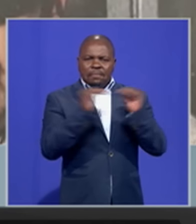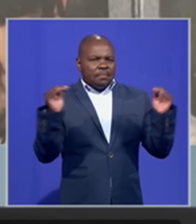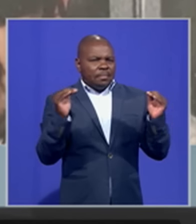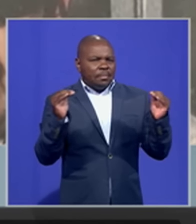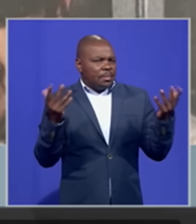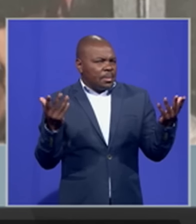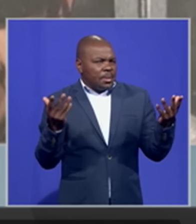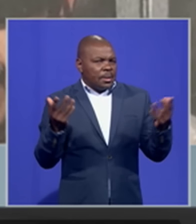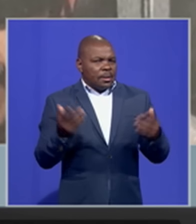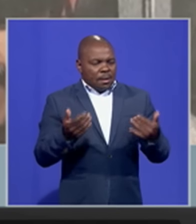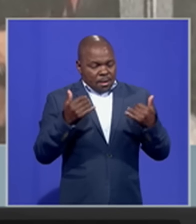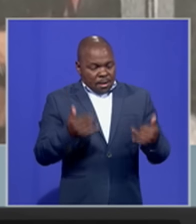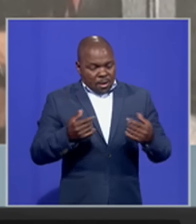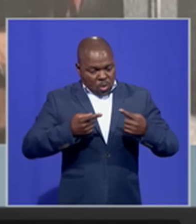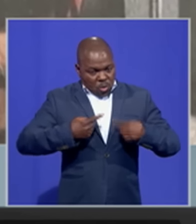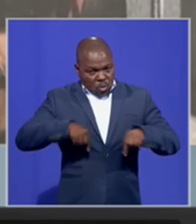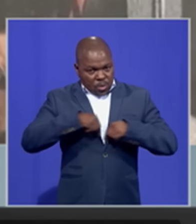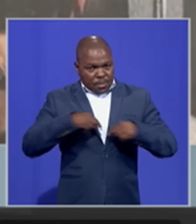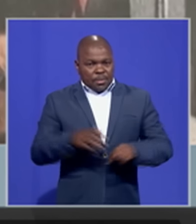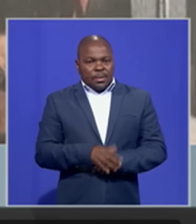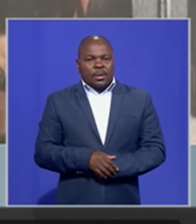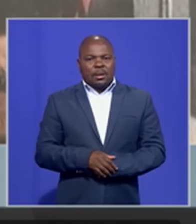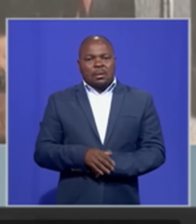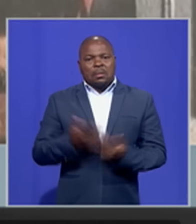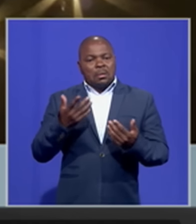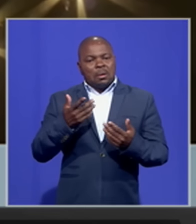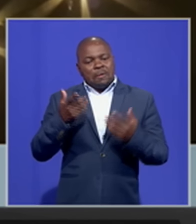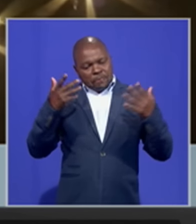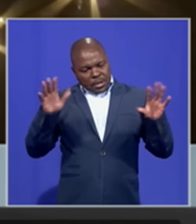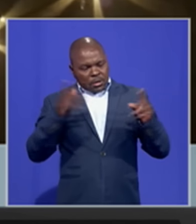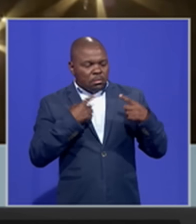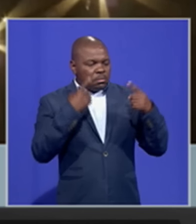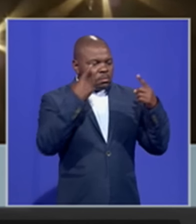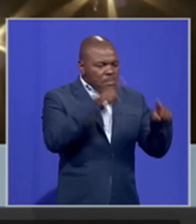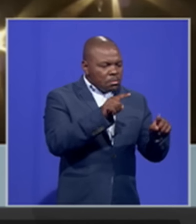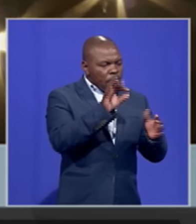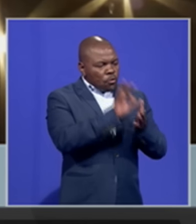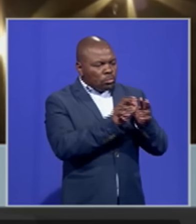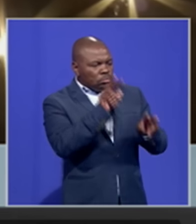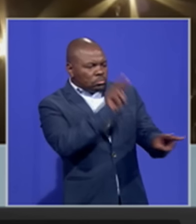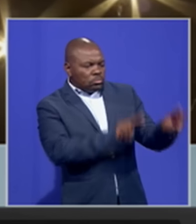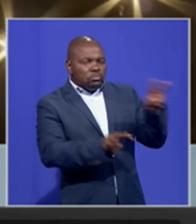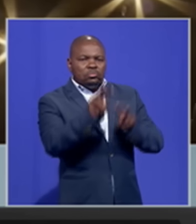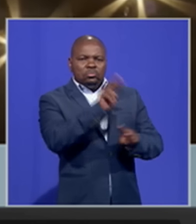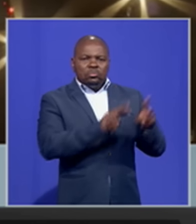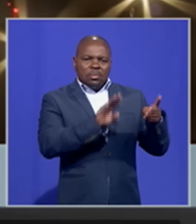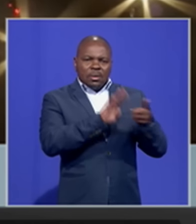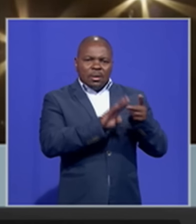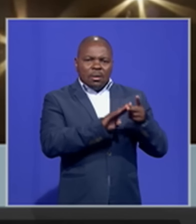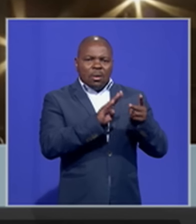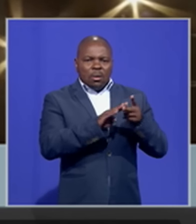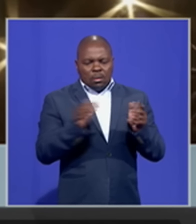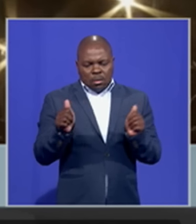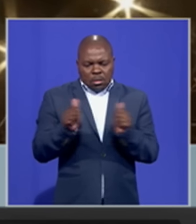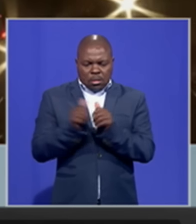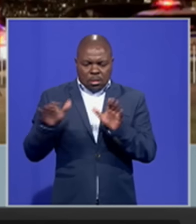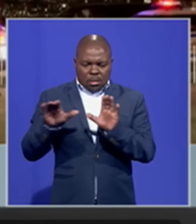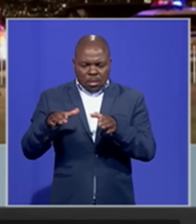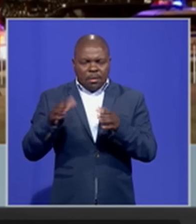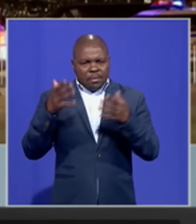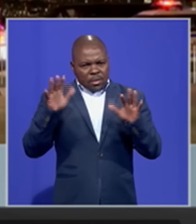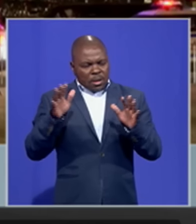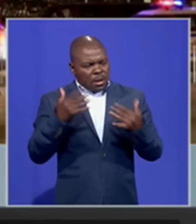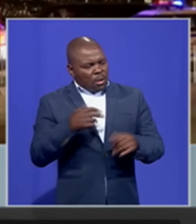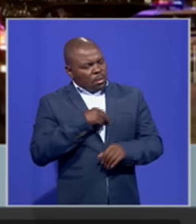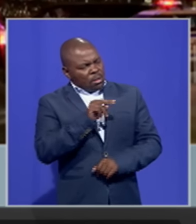And we, at the delegation of election observers, including of the entire alliance, who were seeing